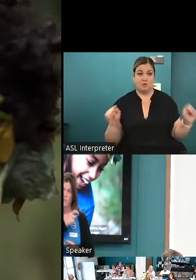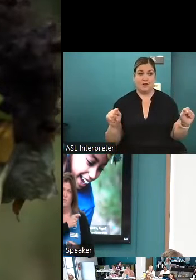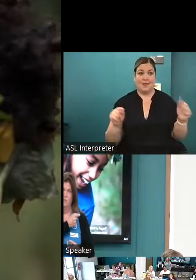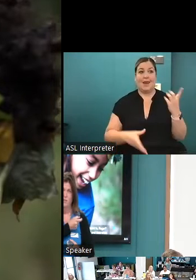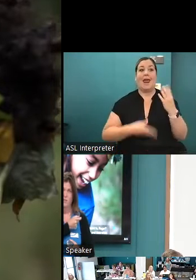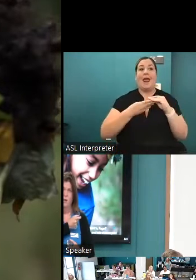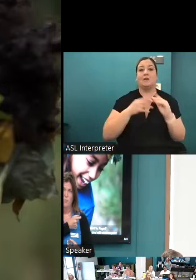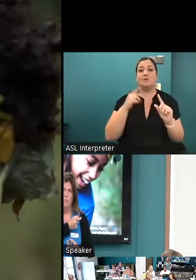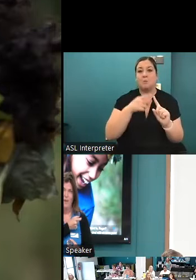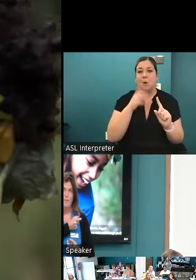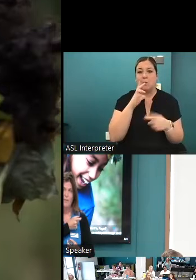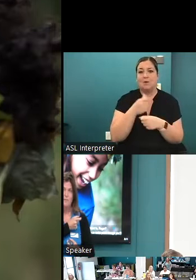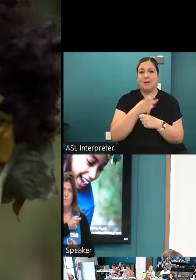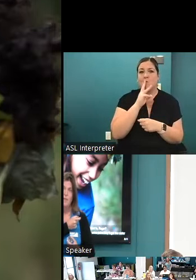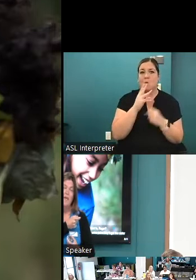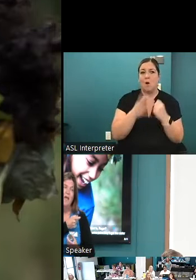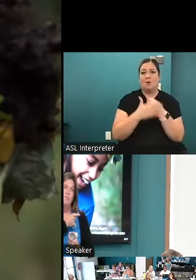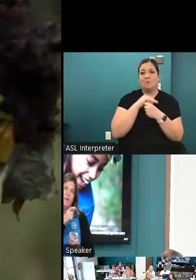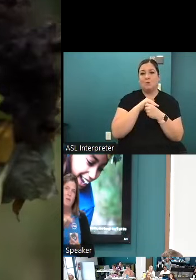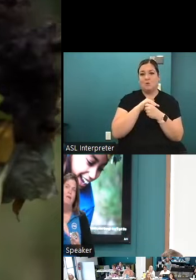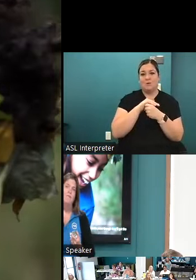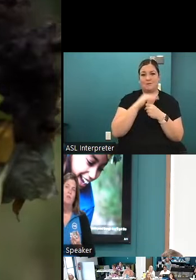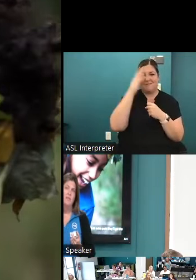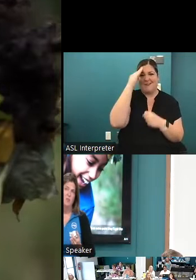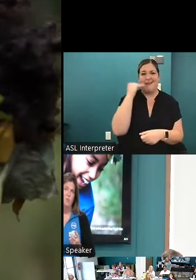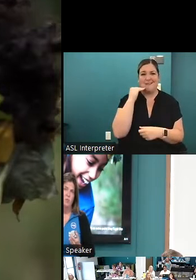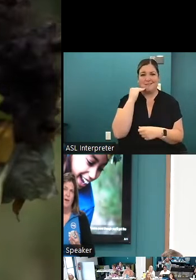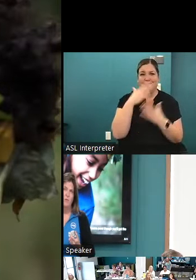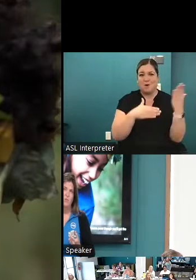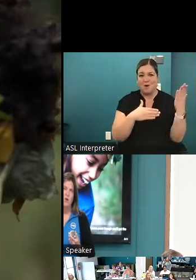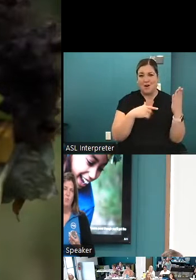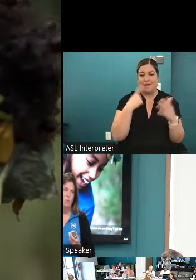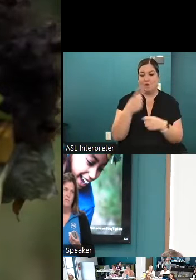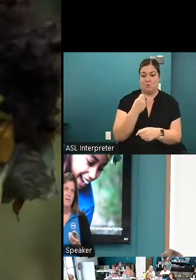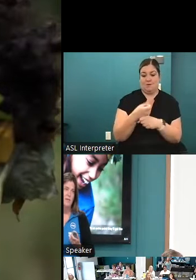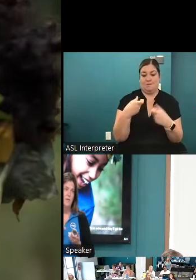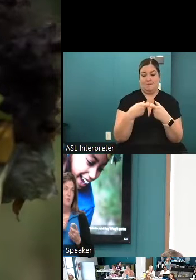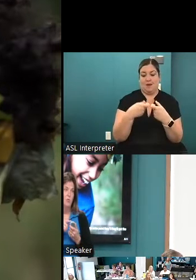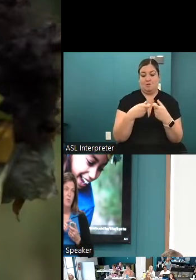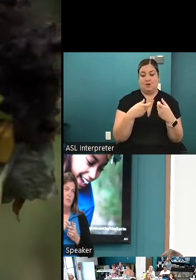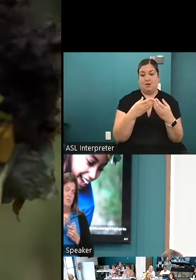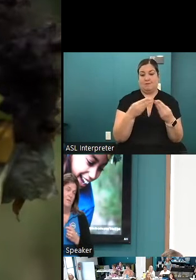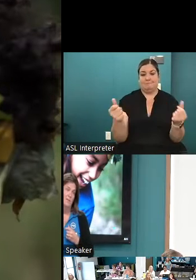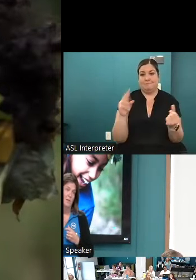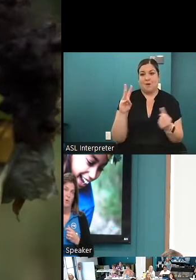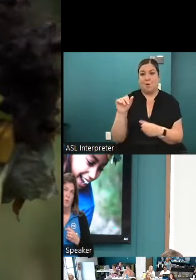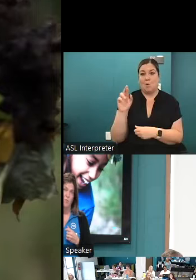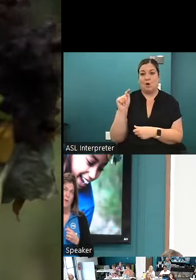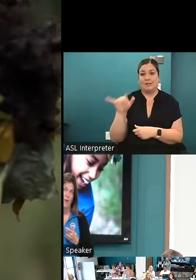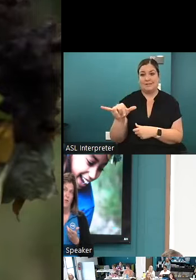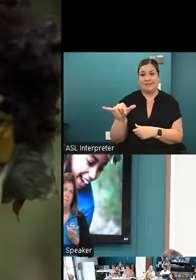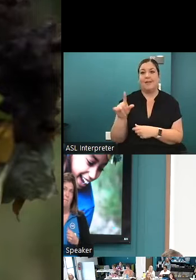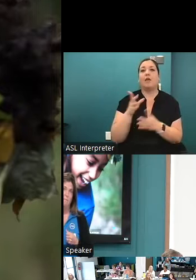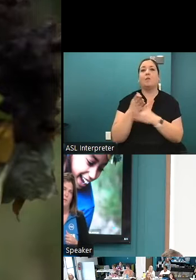point, they'll get the waterproof headpiece. And then after a year, when their batteries are out of warranty, they can go through insurance and get a